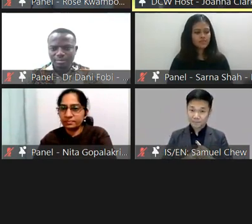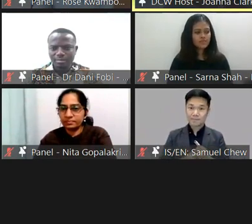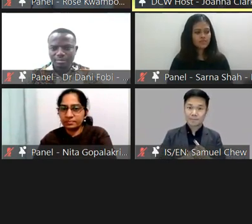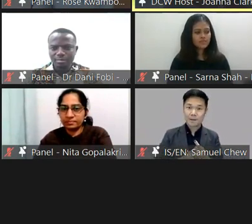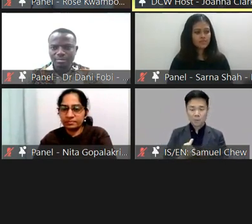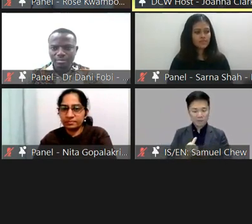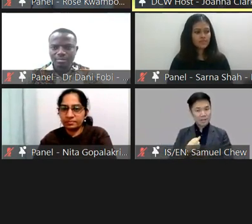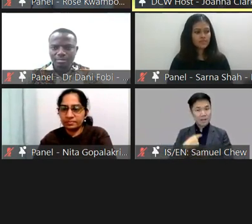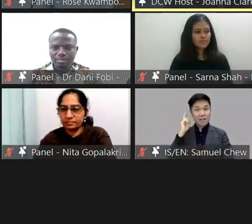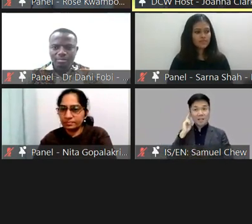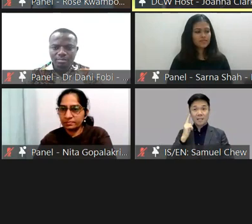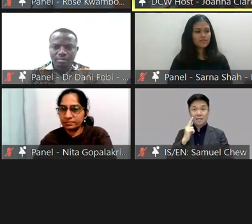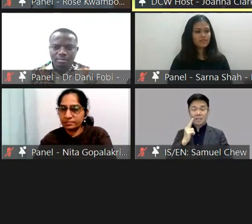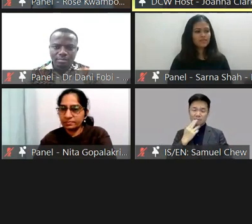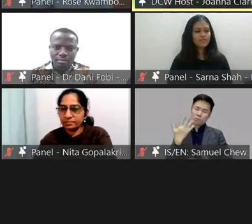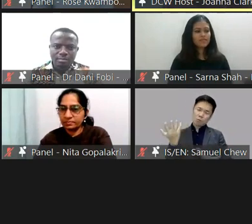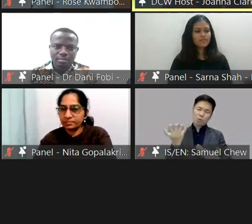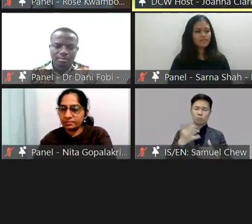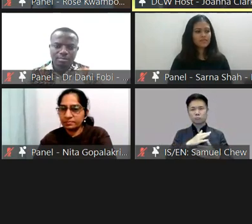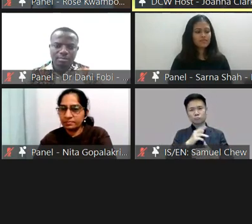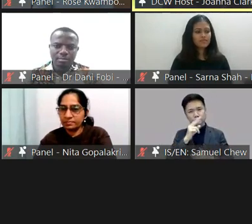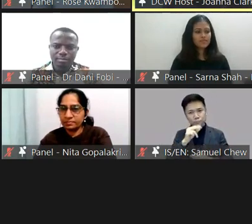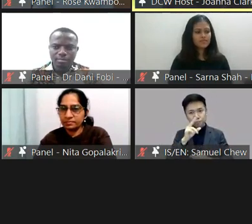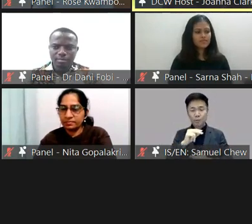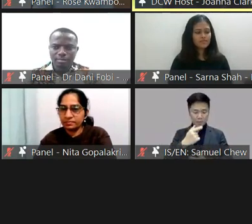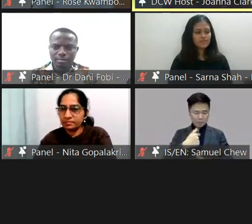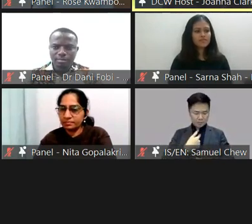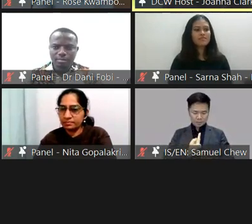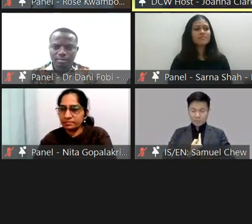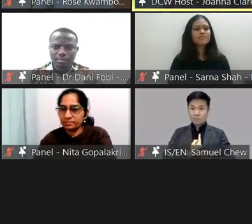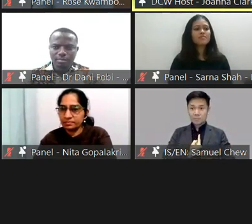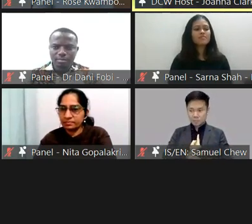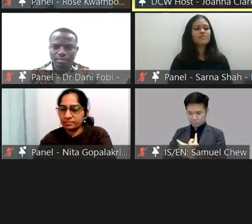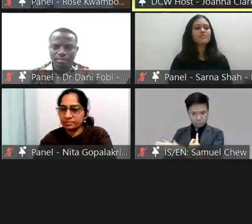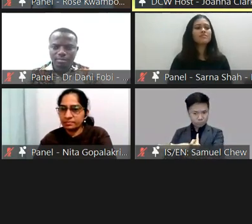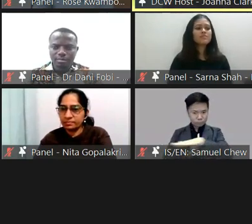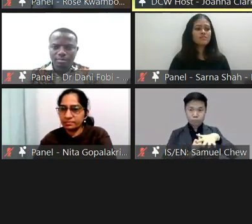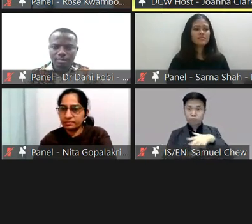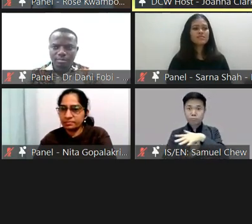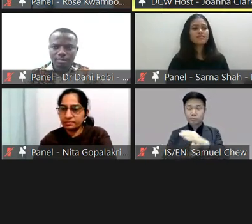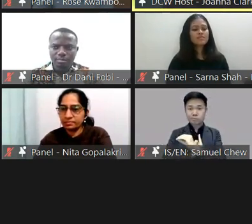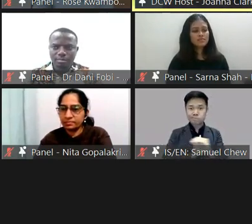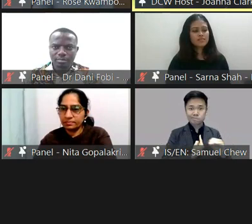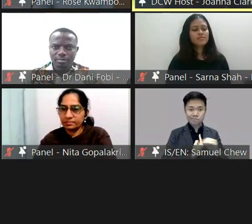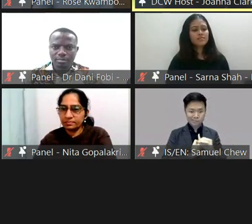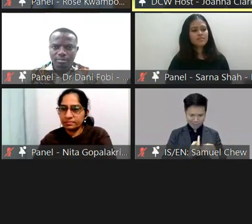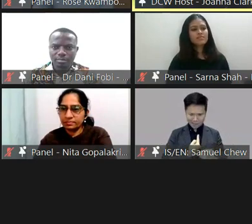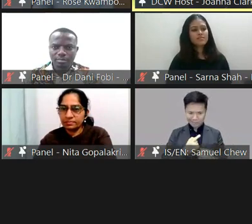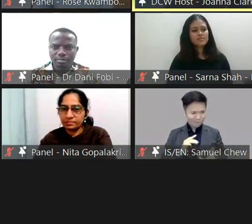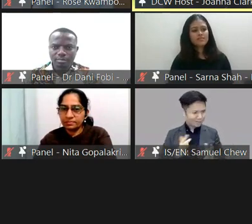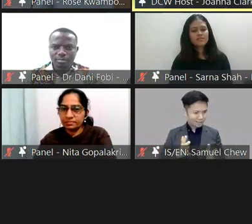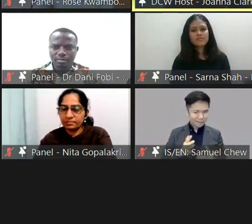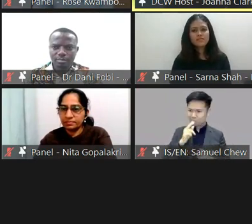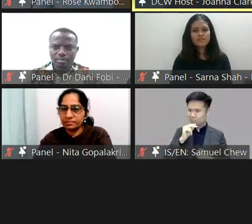language, to learn a language, or to have as much input as possible in the language. But